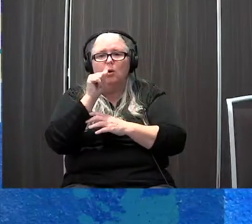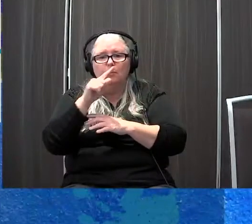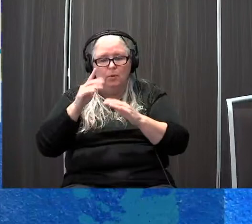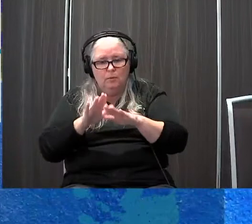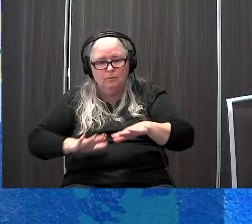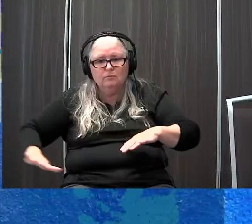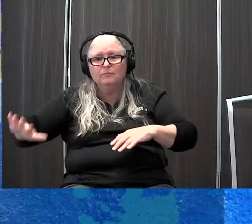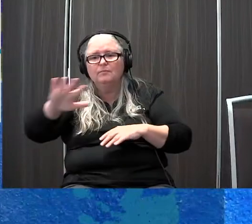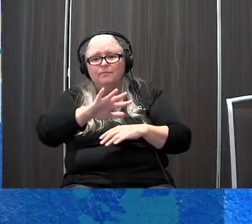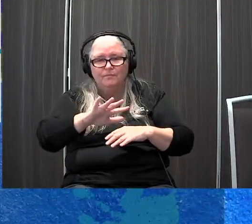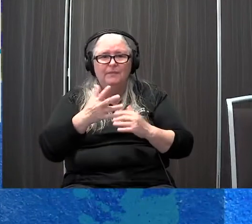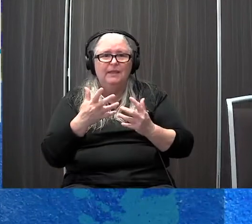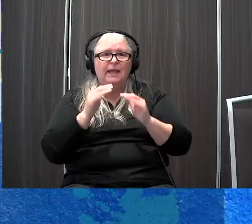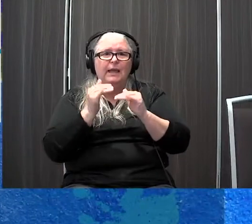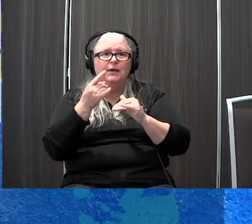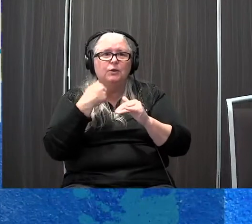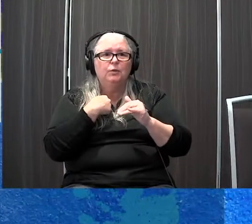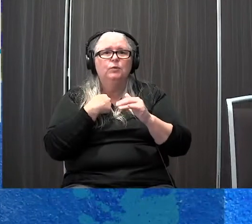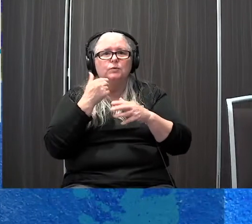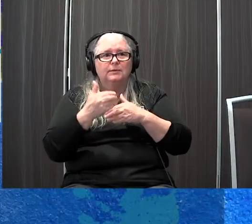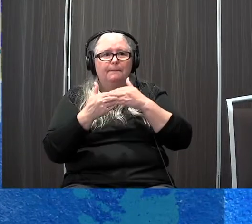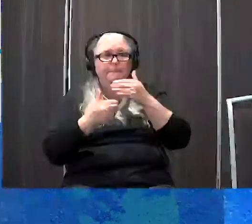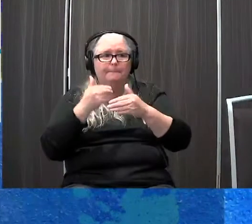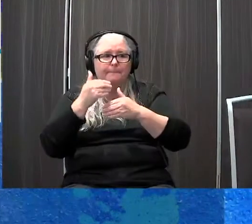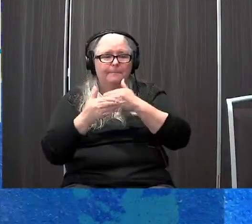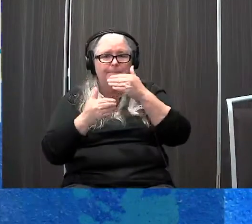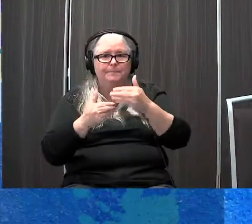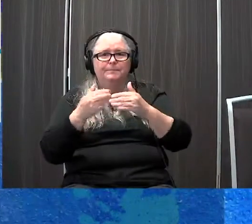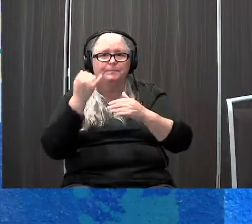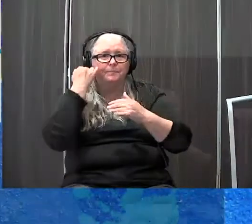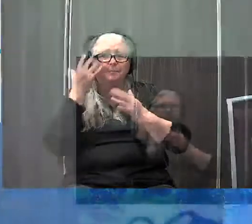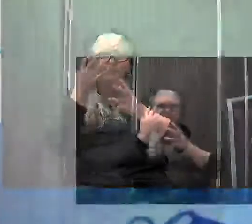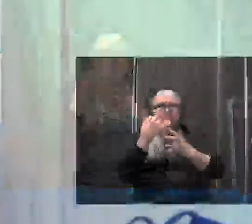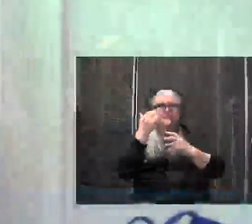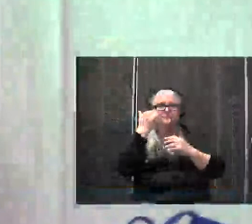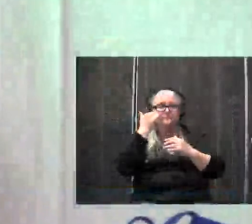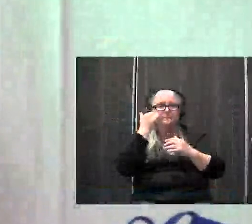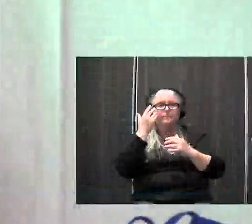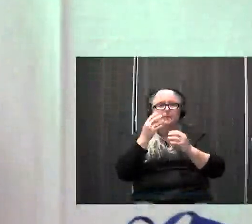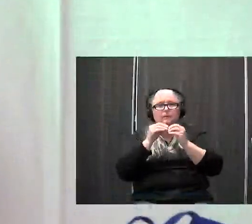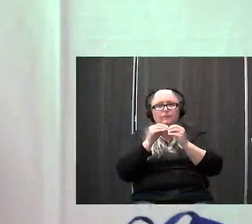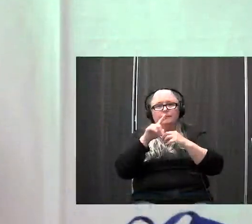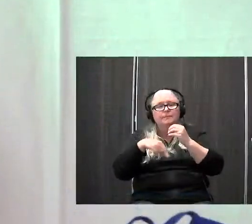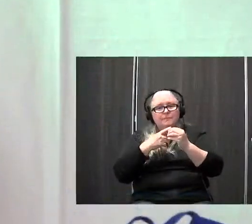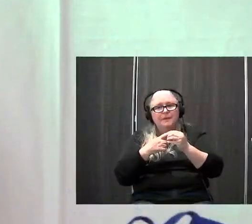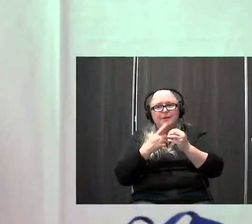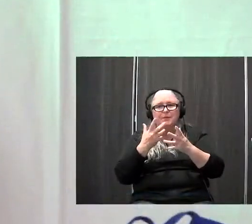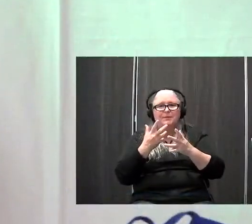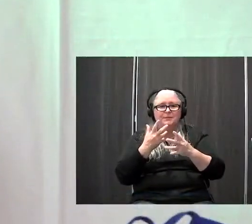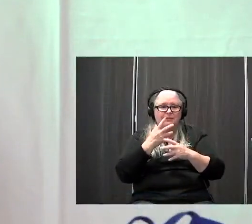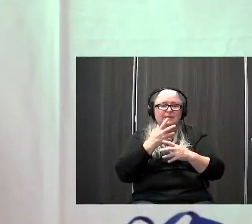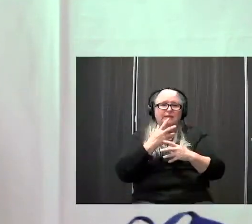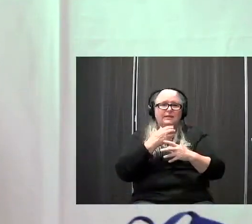next steps forward. So I think if you find a developmental pediatrician who wants to learn more about charge, that's great. A lot of times I get